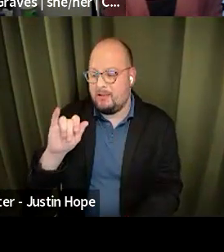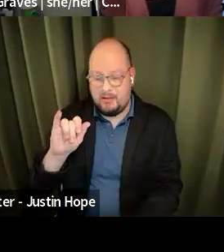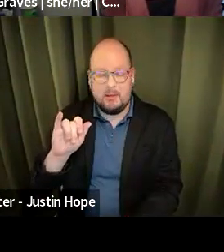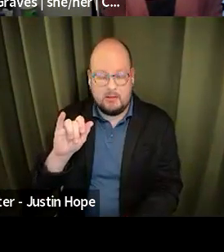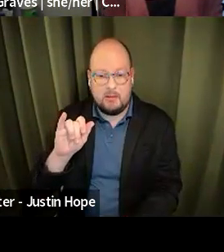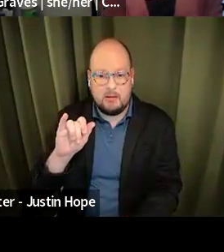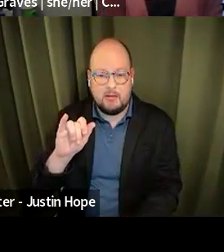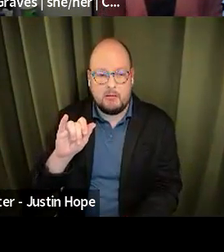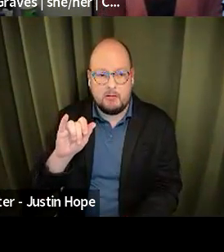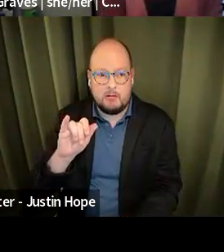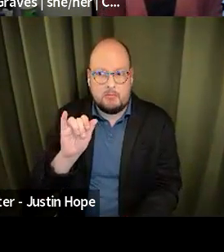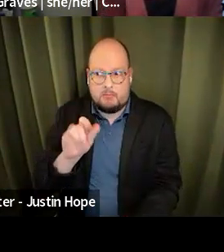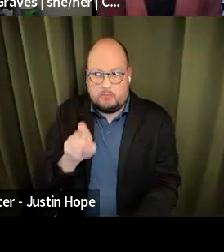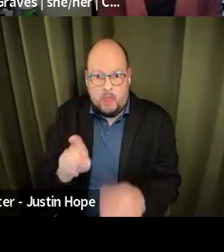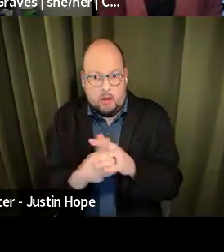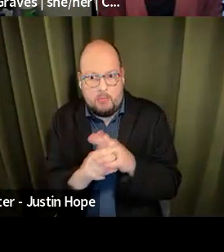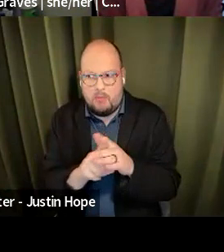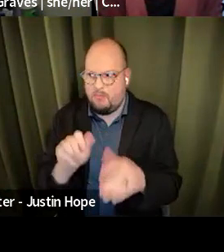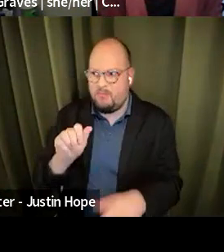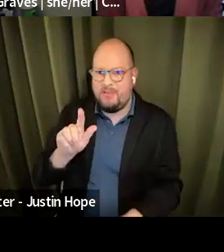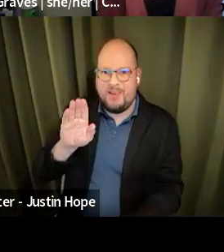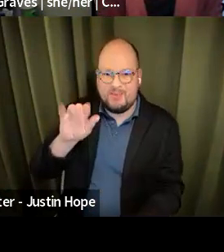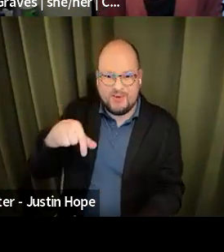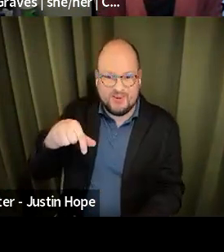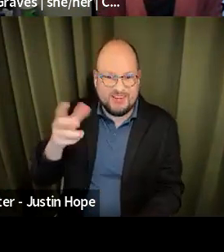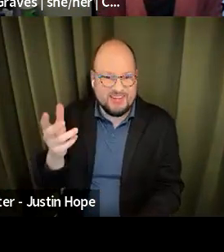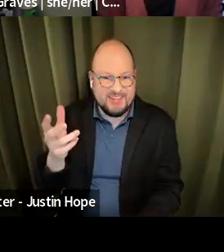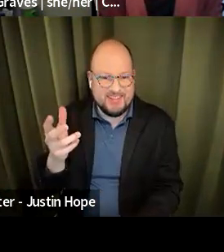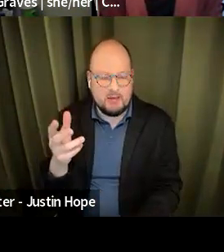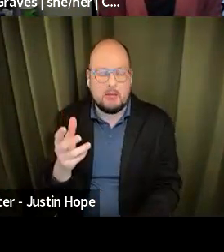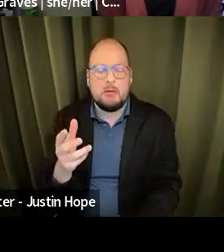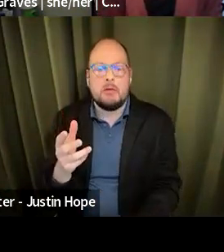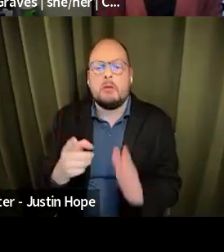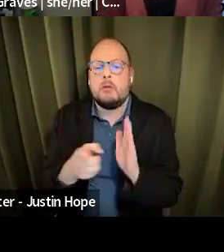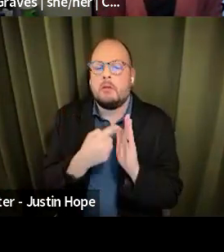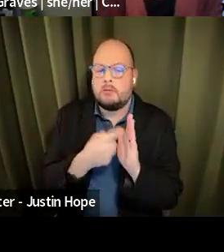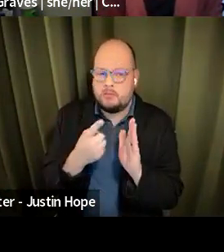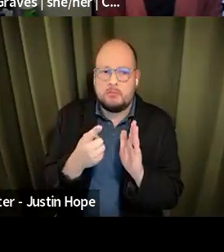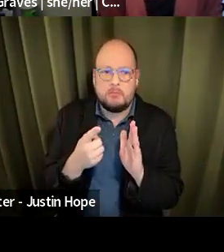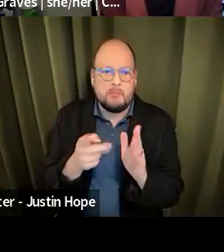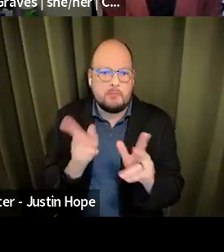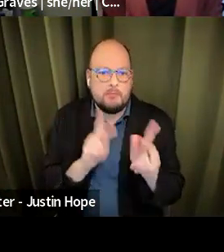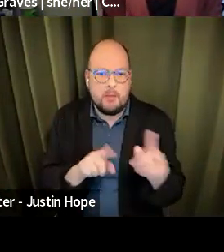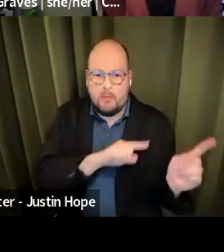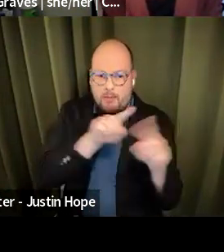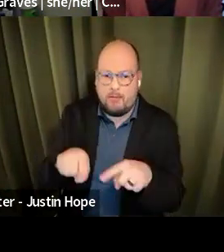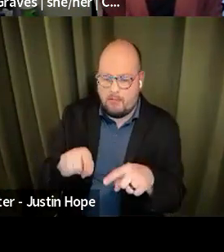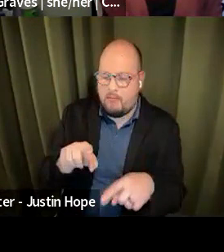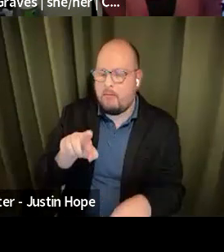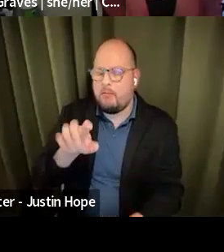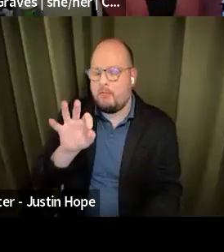patients face when they come to the hospital, and people give them a Farsi interpreter. Like, there are challenges with the difference in the language.